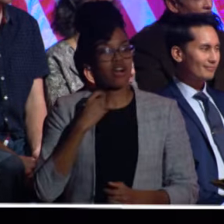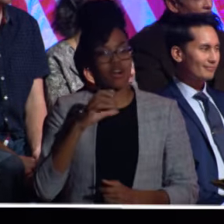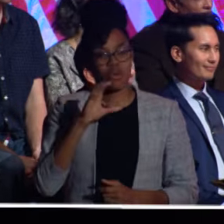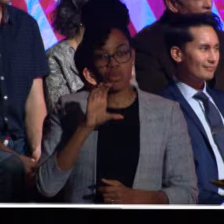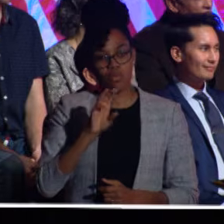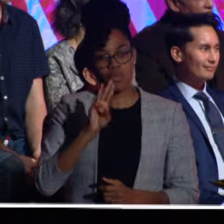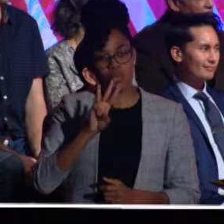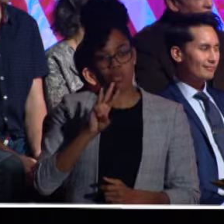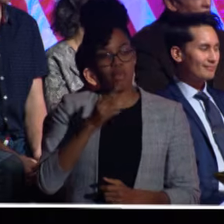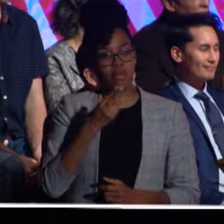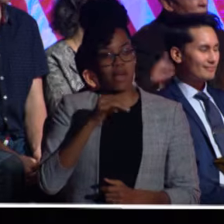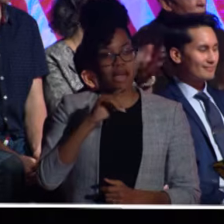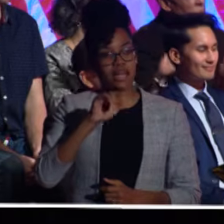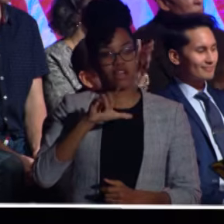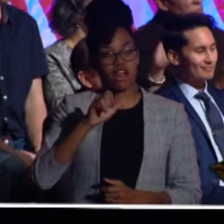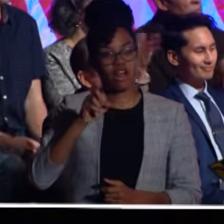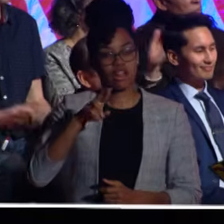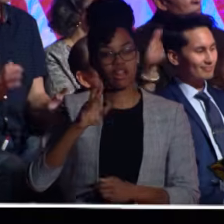from the suburbs.